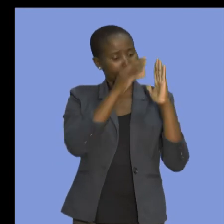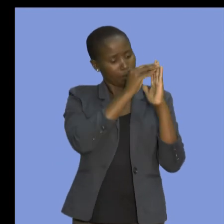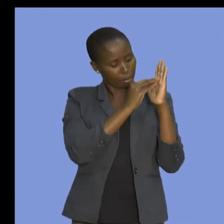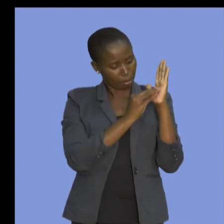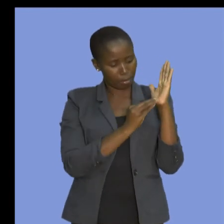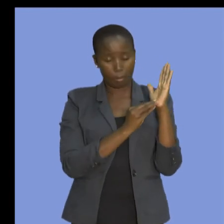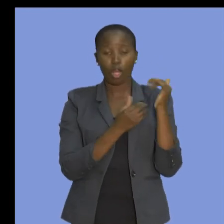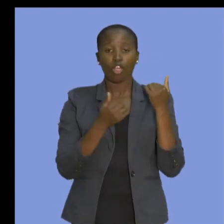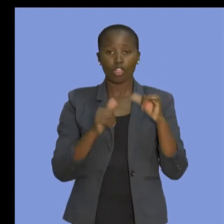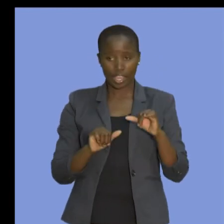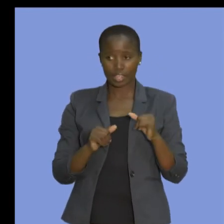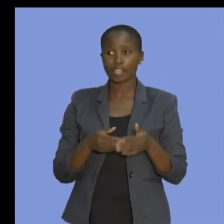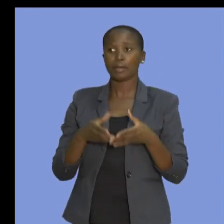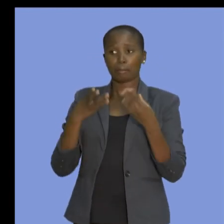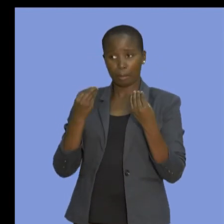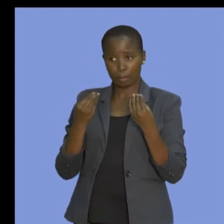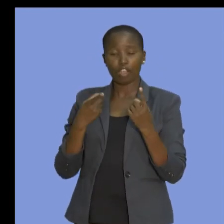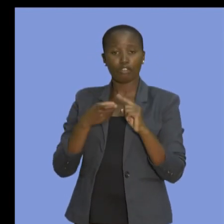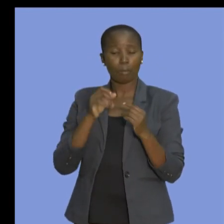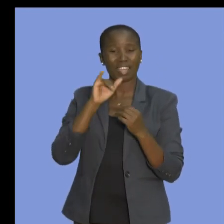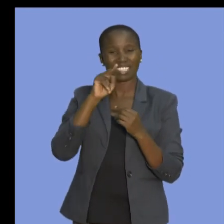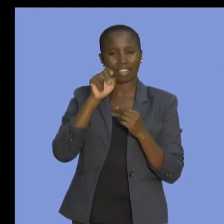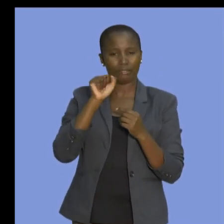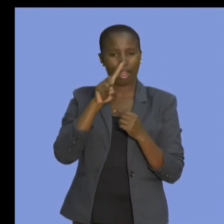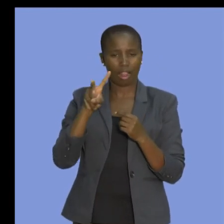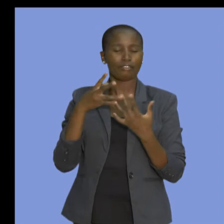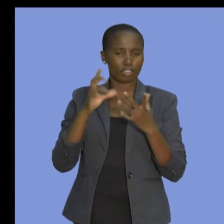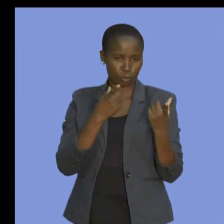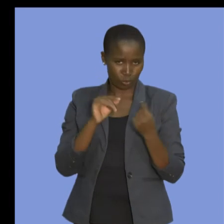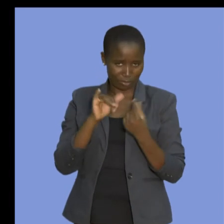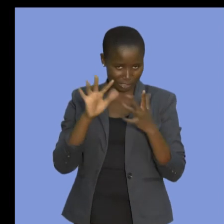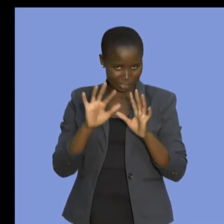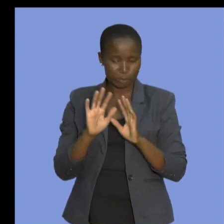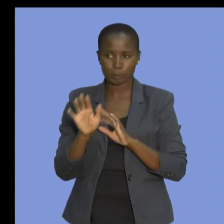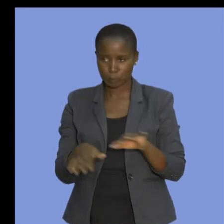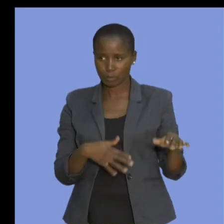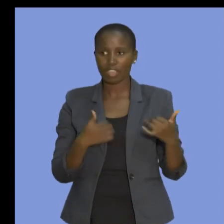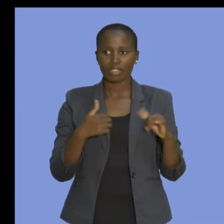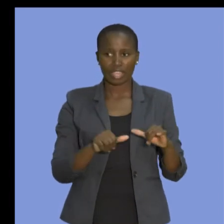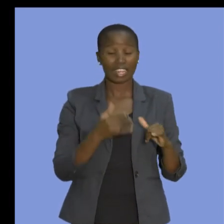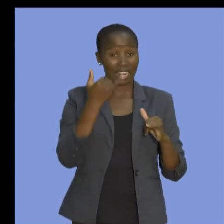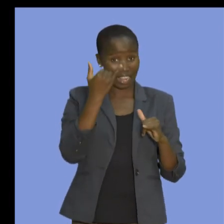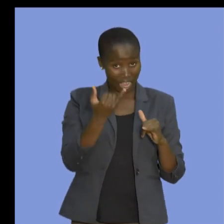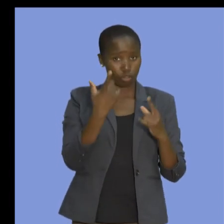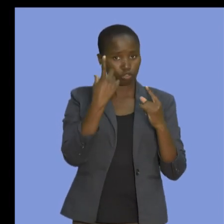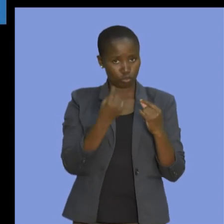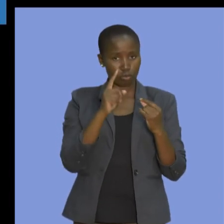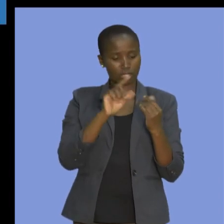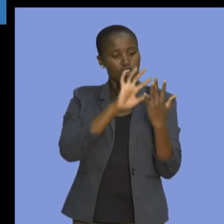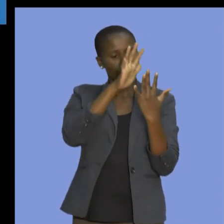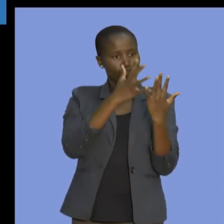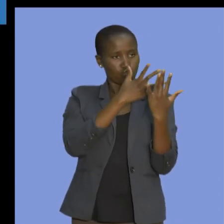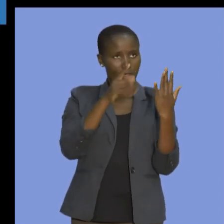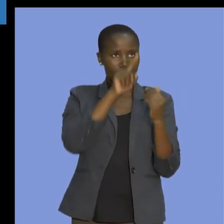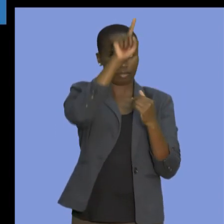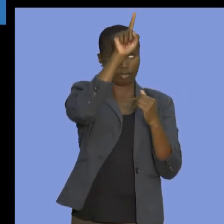each class interval. We did that. Plot the midpoint on the grid. That's what we're going to do now. The midpoint, we're going